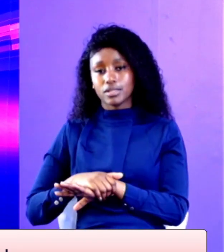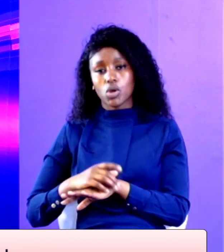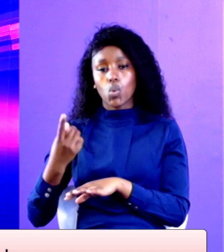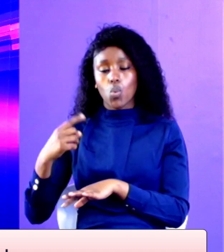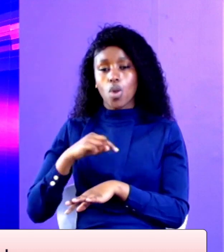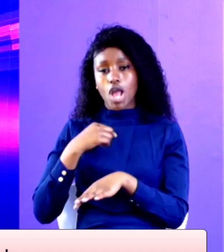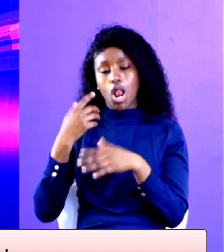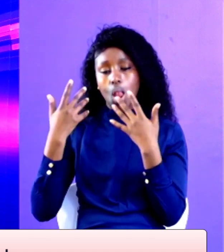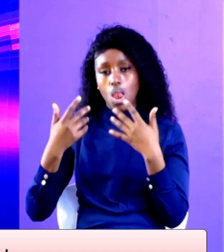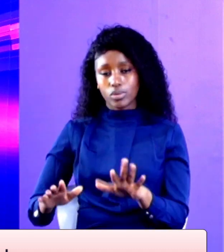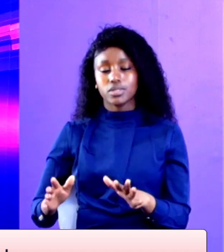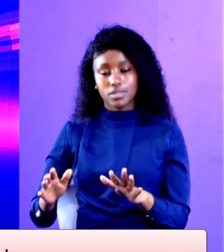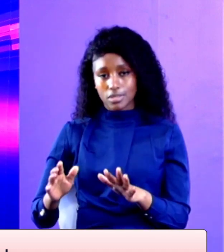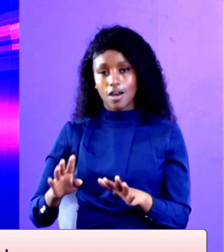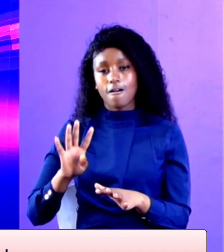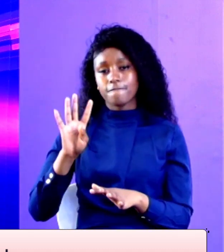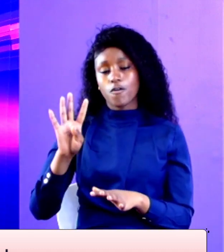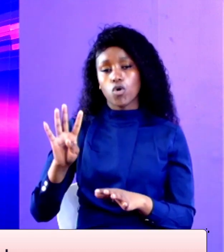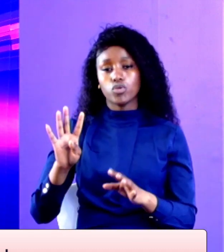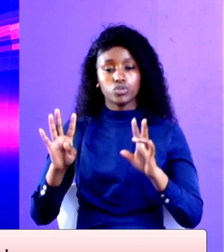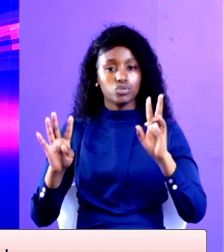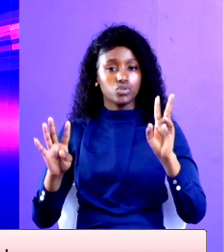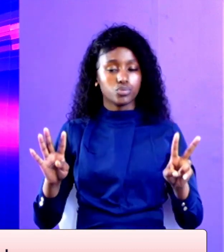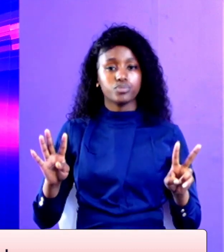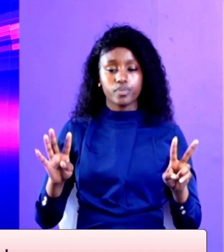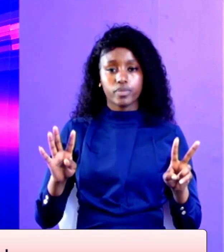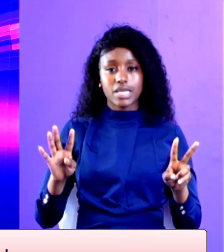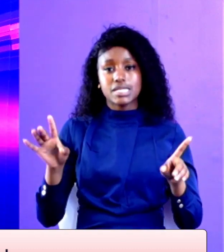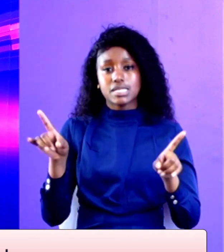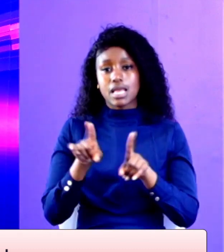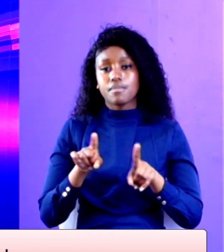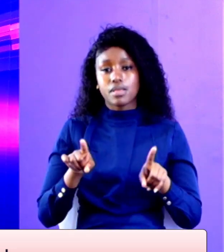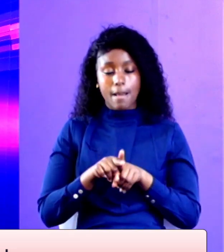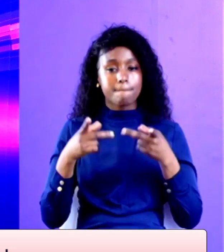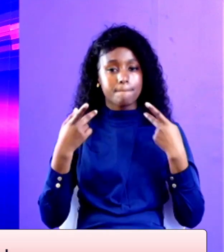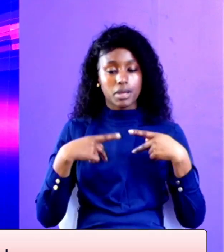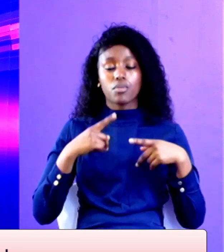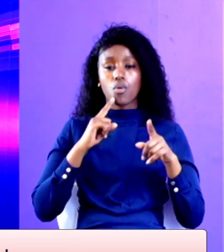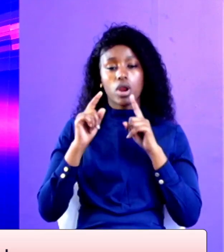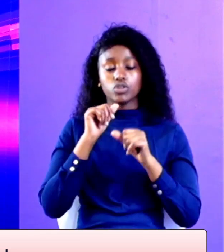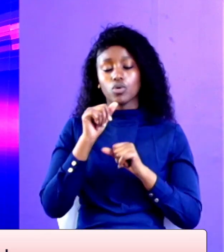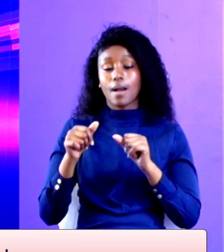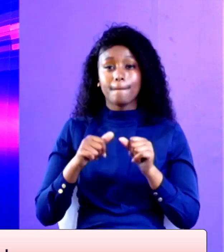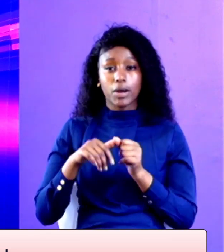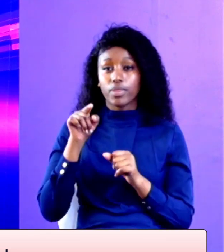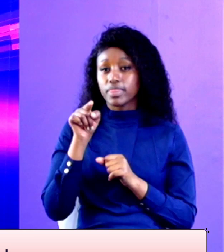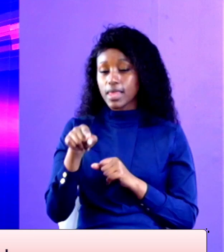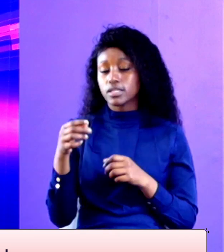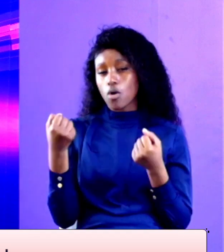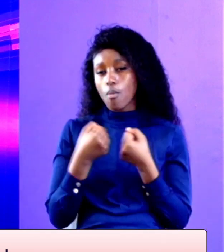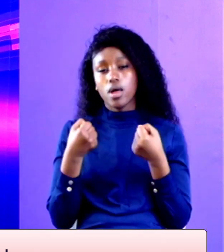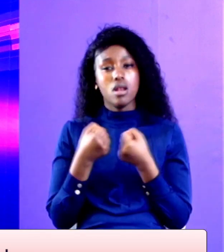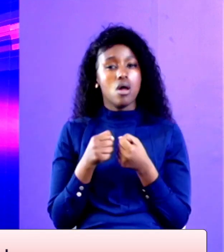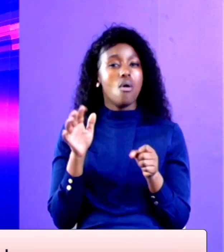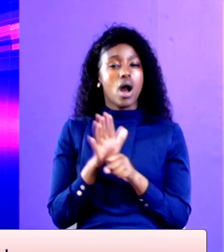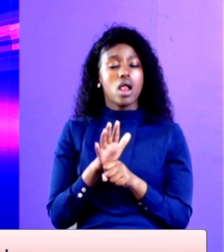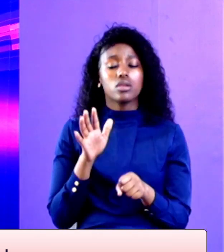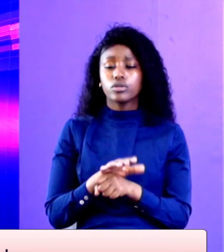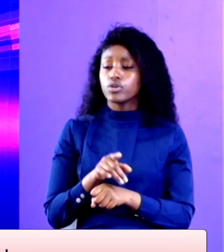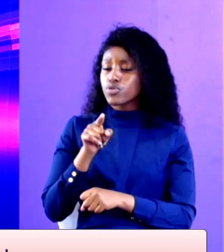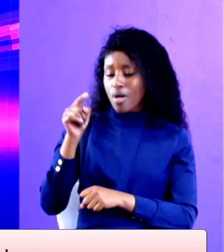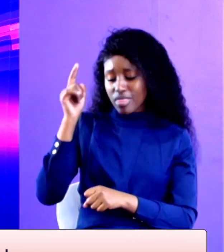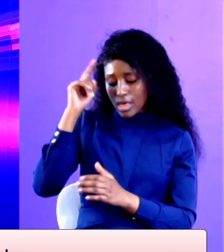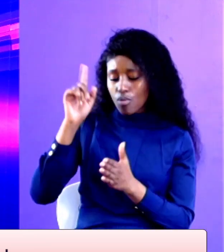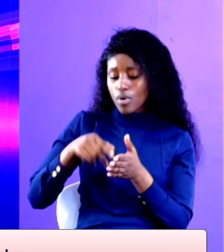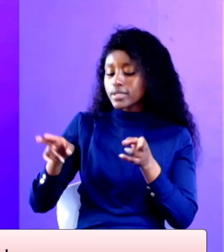losing 4-2. And everyone is talking about this game. What went wrong, according to